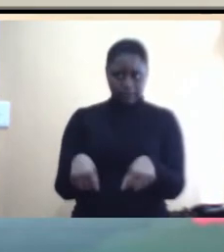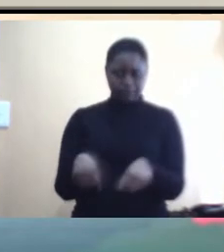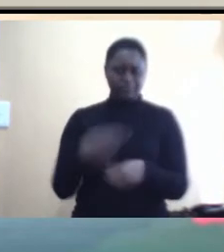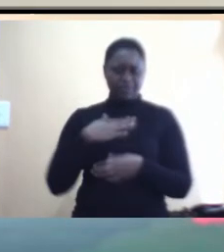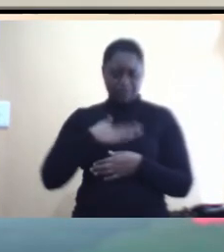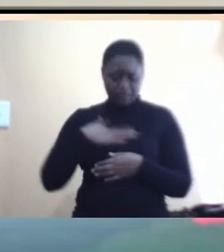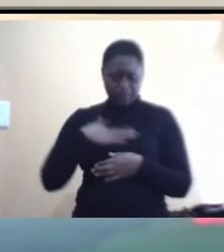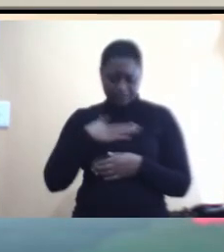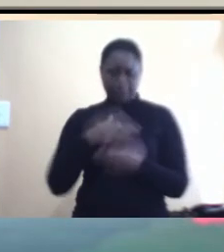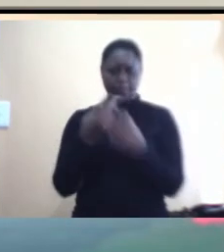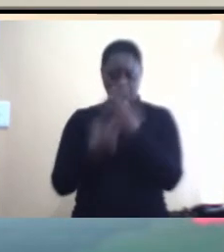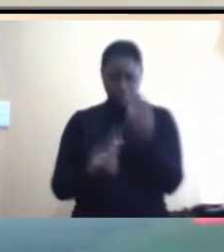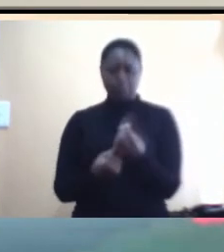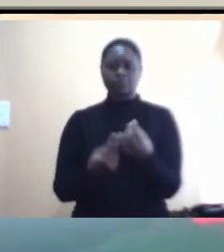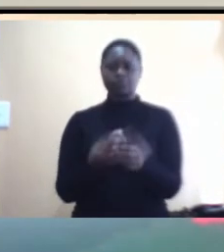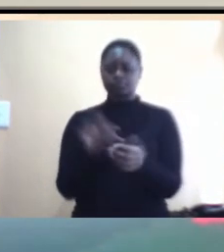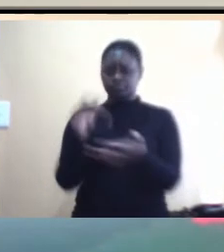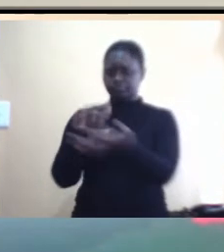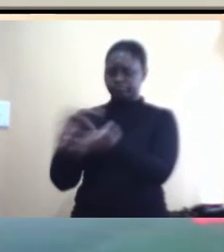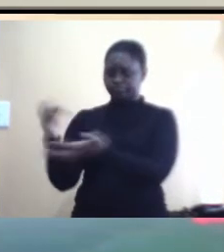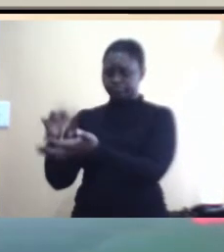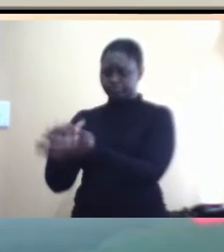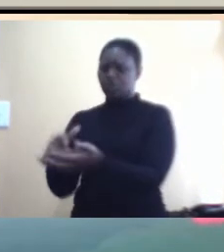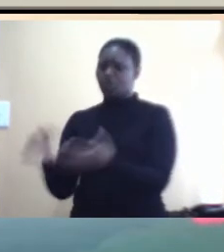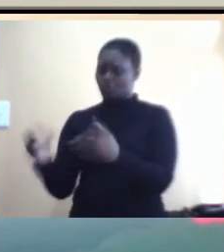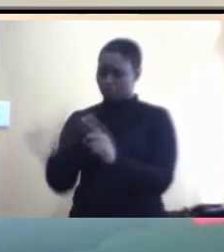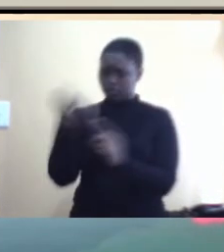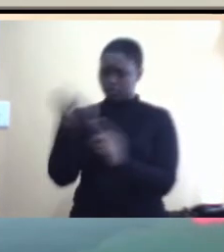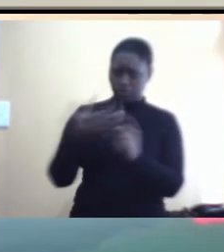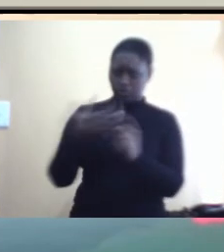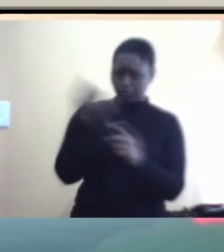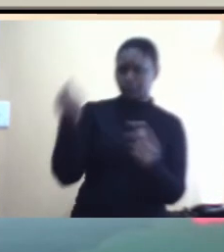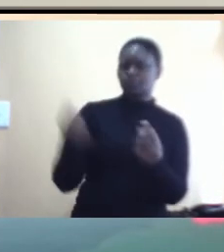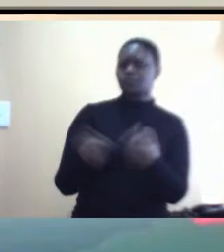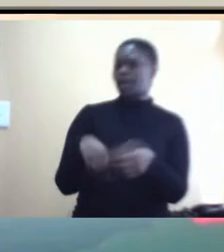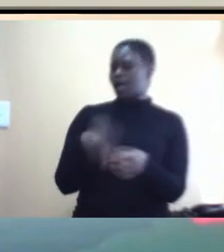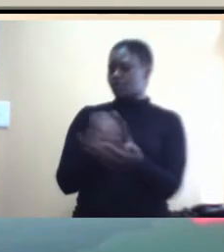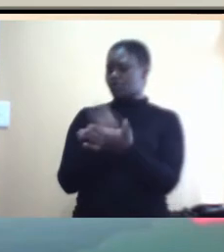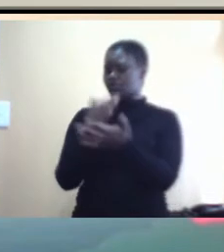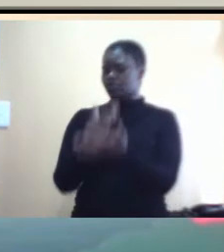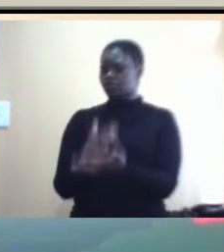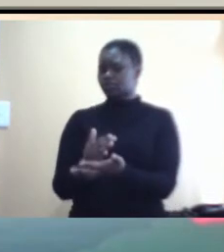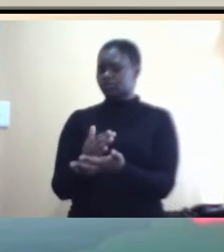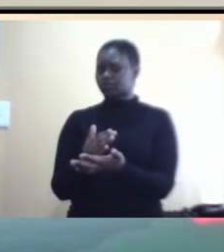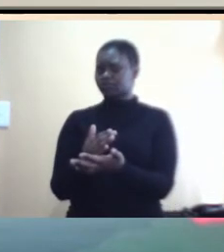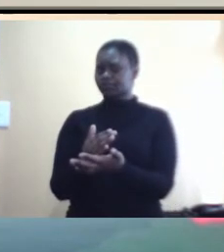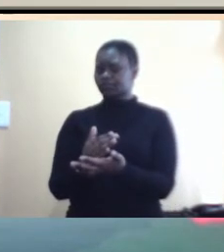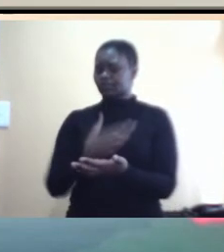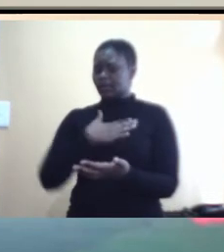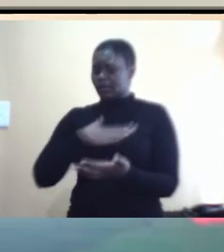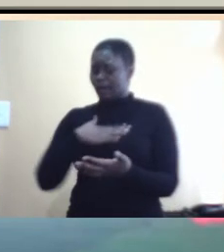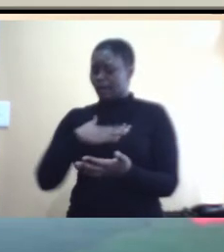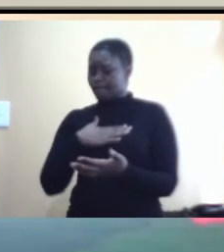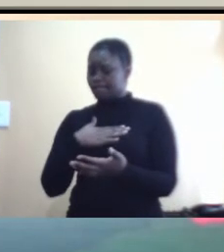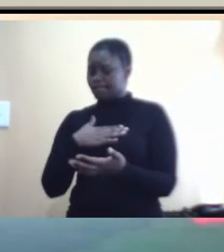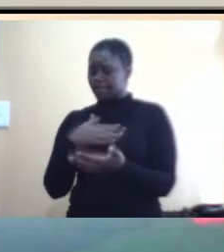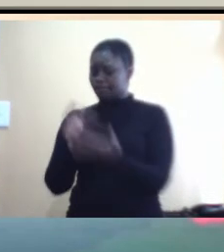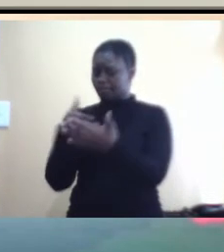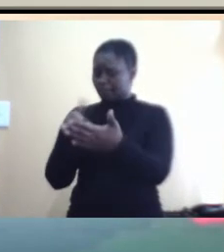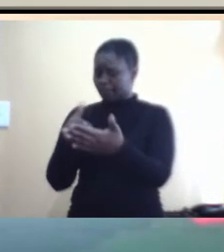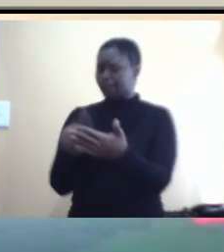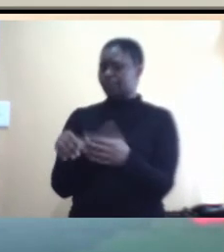filled both positions. We have concrete plan to ensure that the filling of our vacancies, of